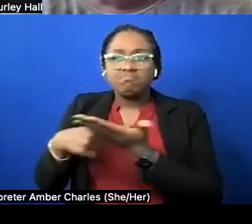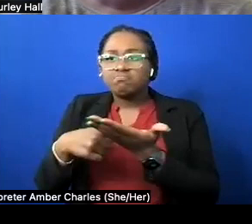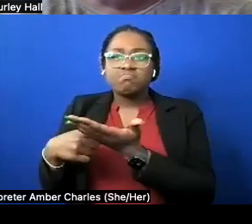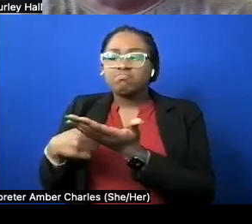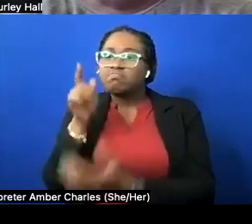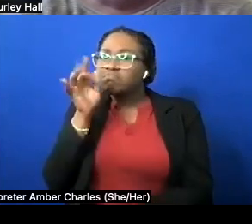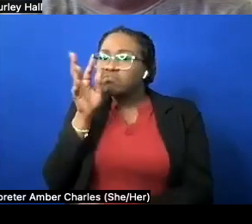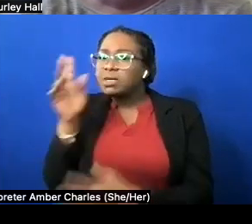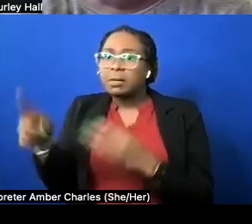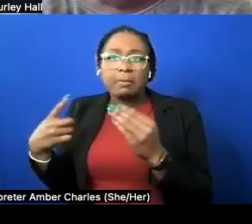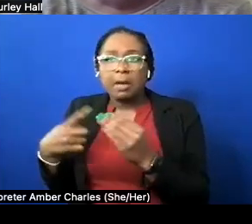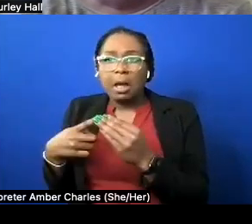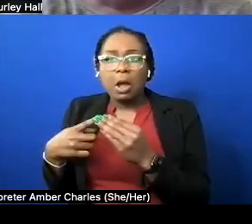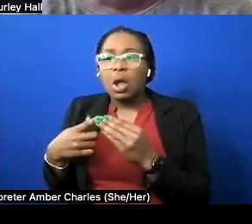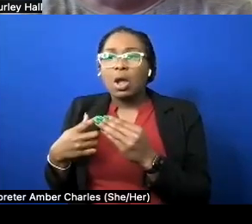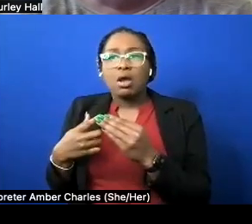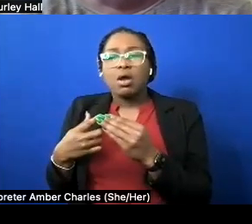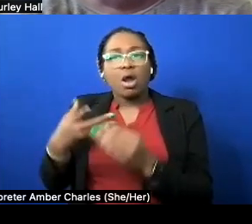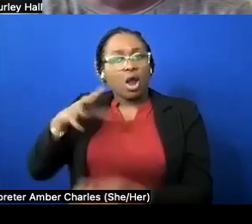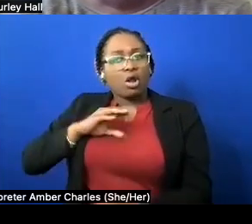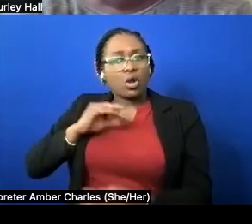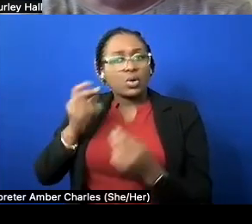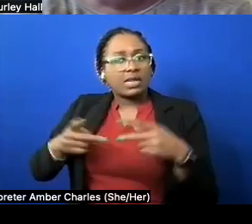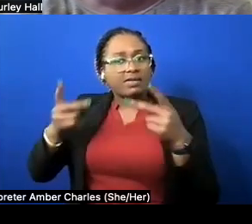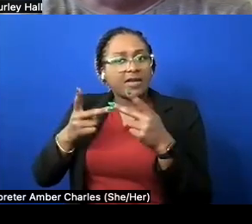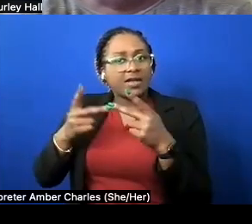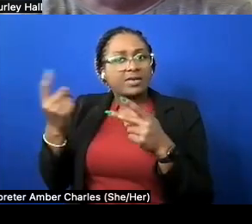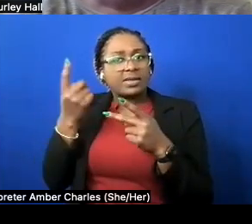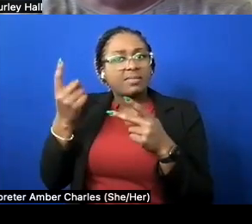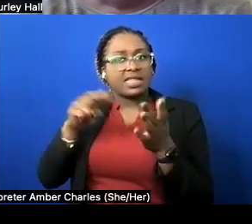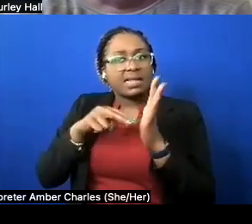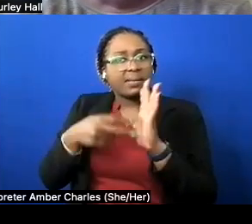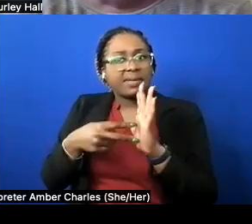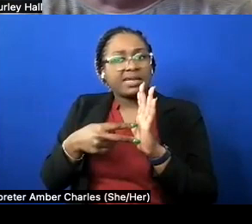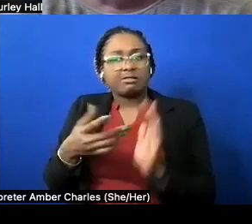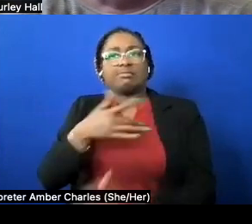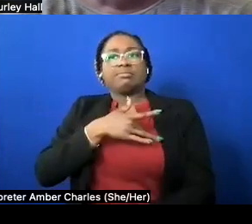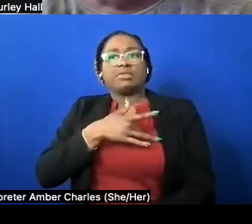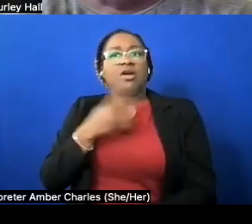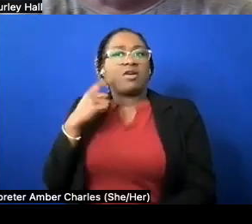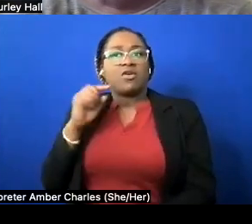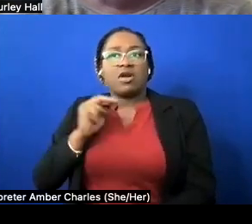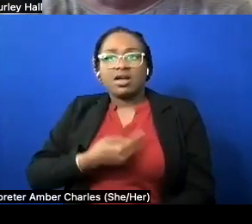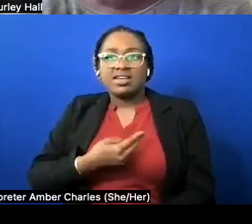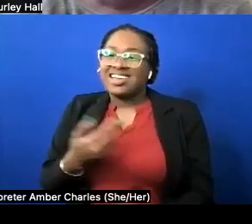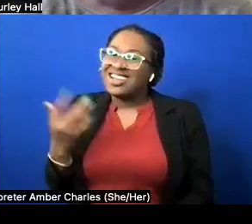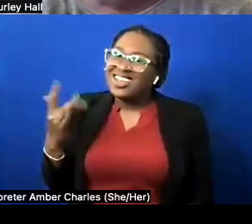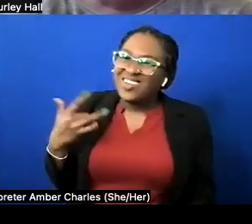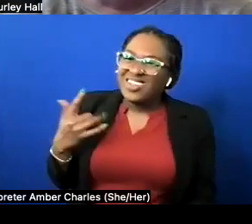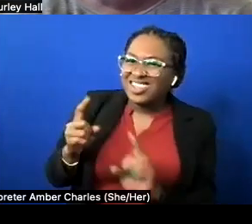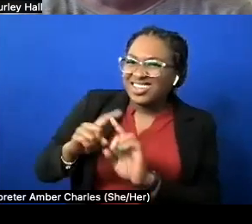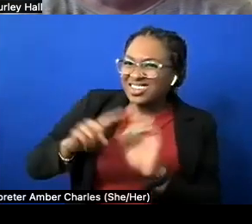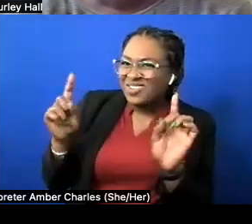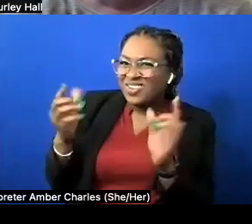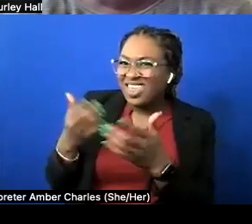of our values and the thing that means something to us, it be feeling like a whole nother thing when you